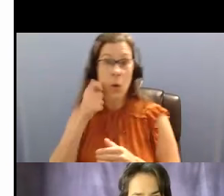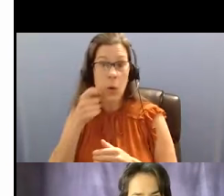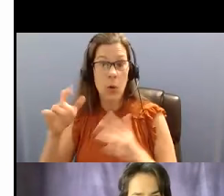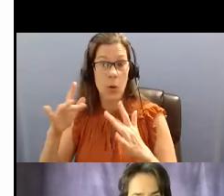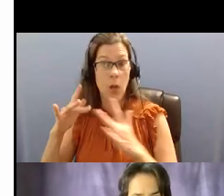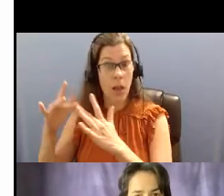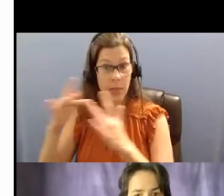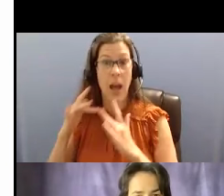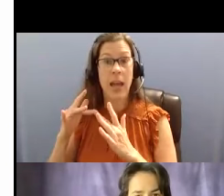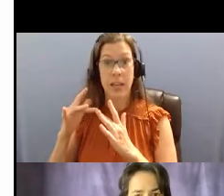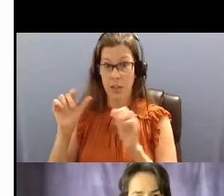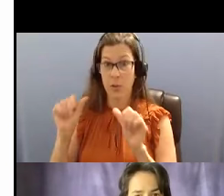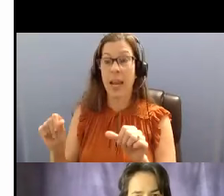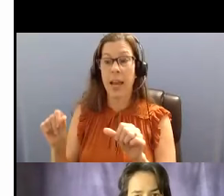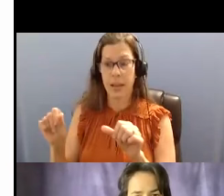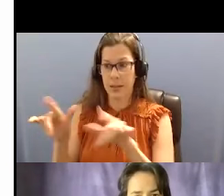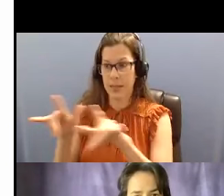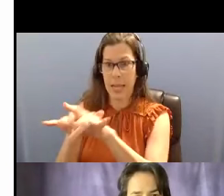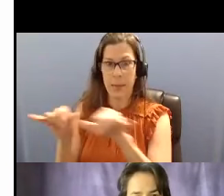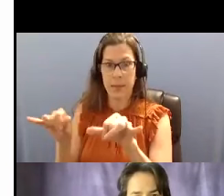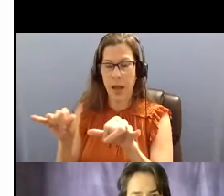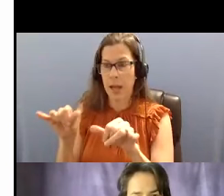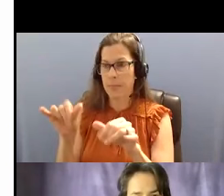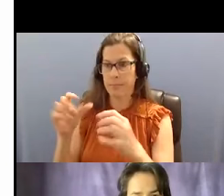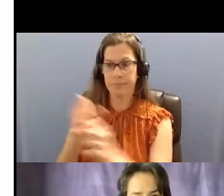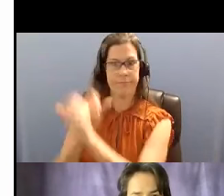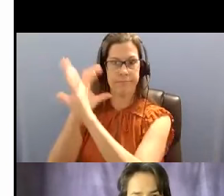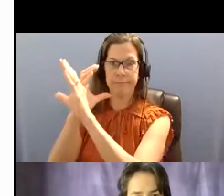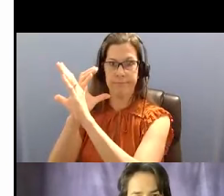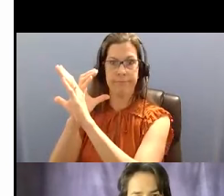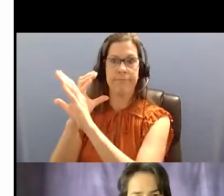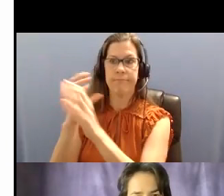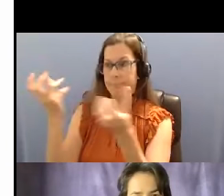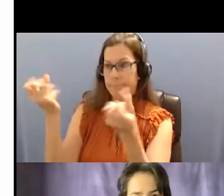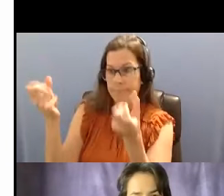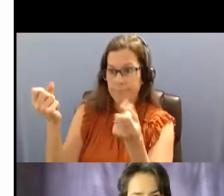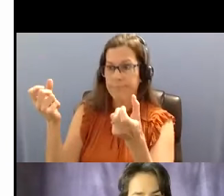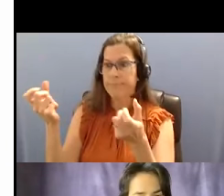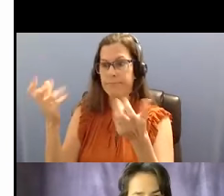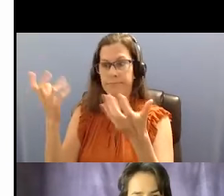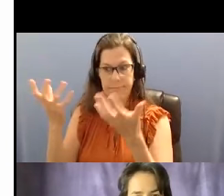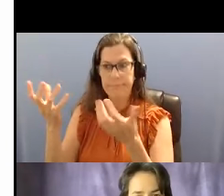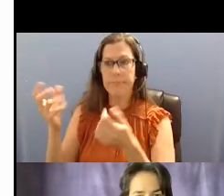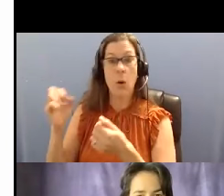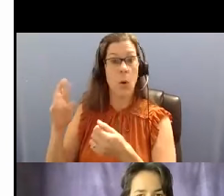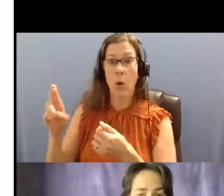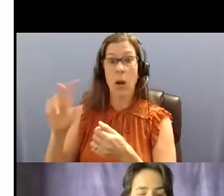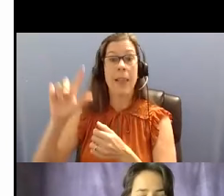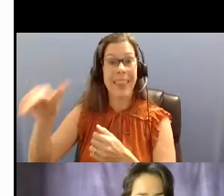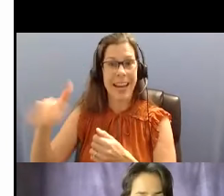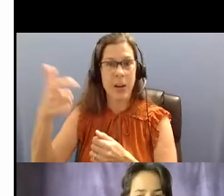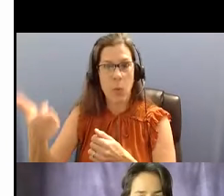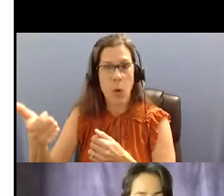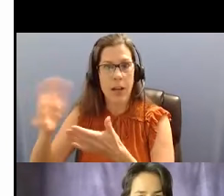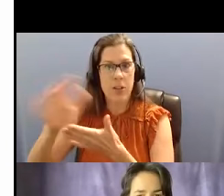or asynchronous, meaning if you are a full-time employee, you have a full-time job,